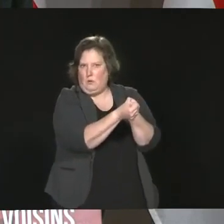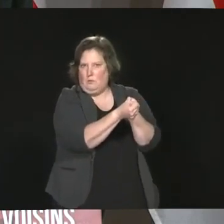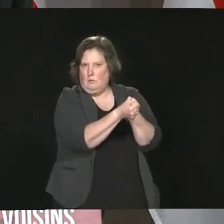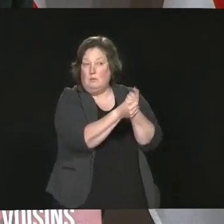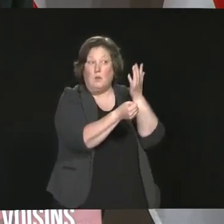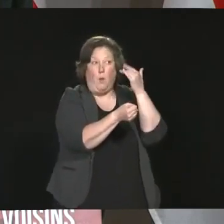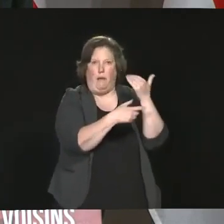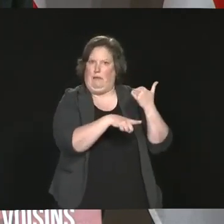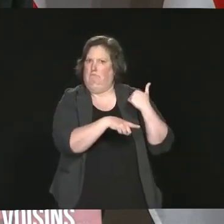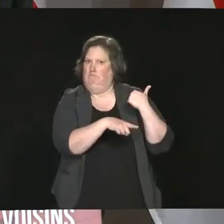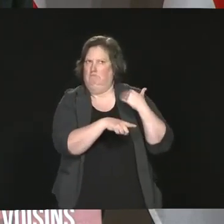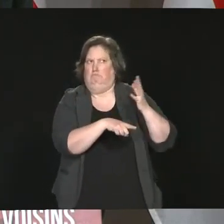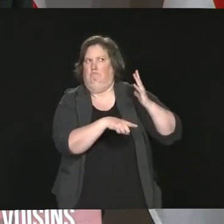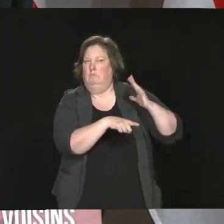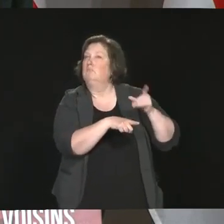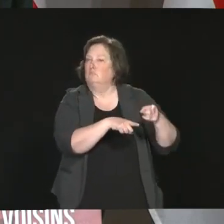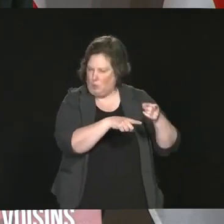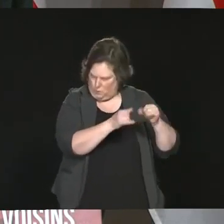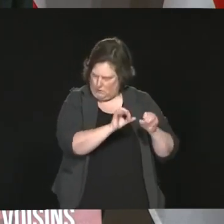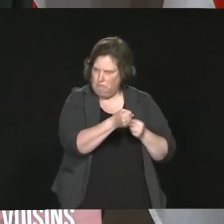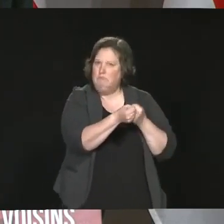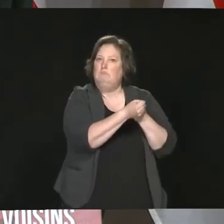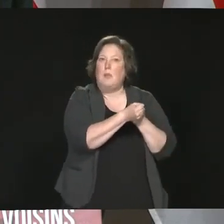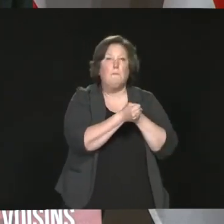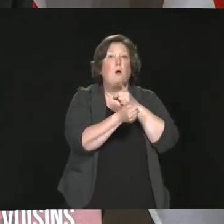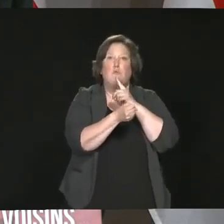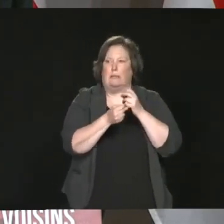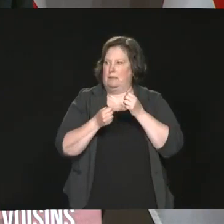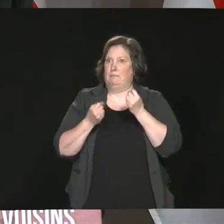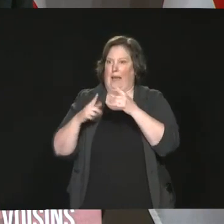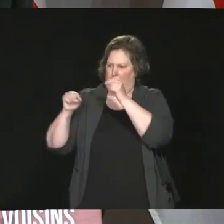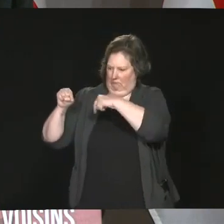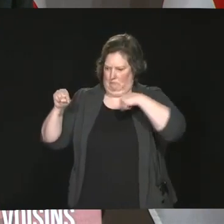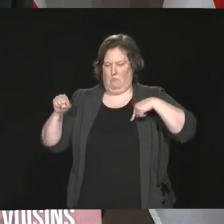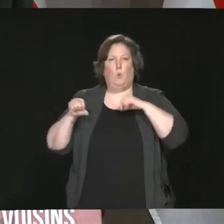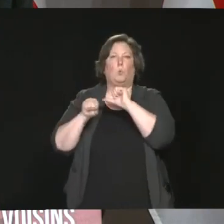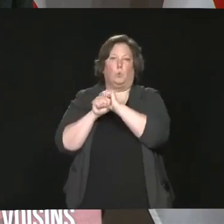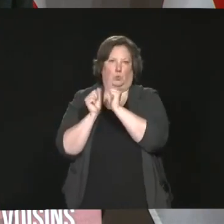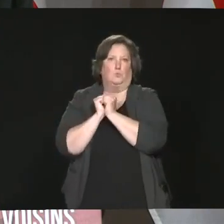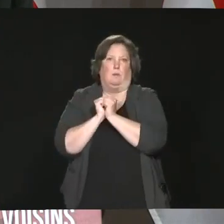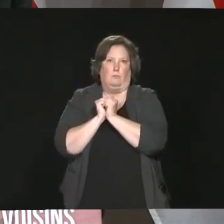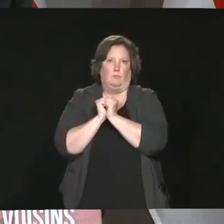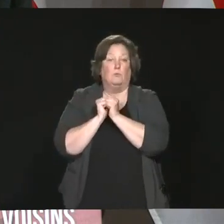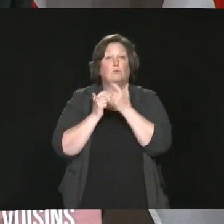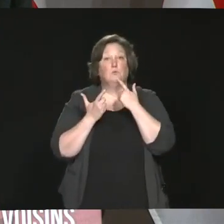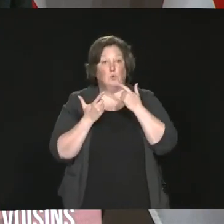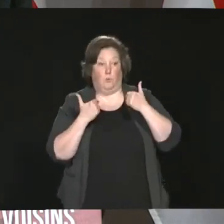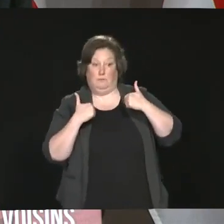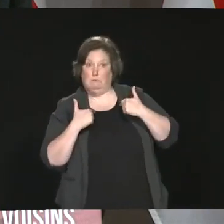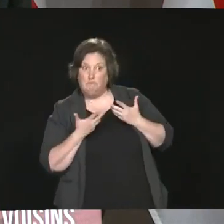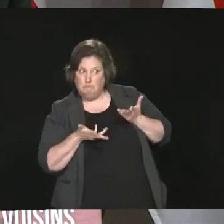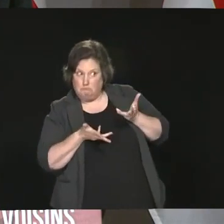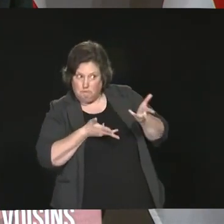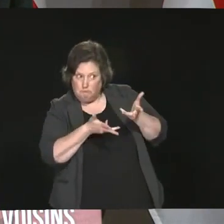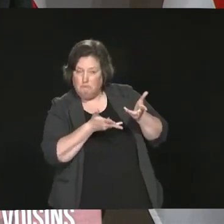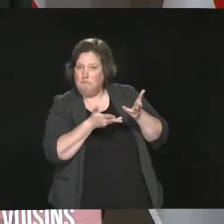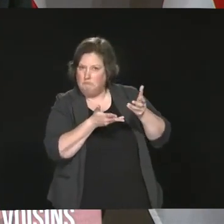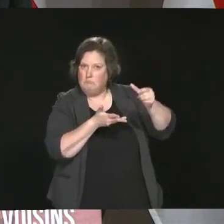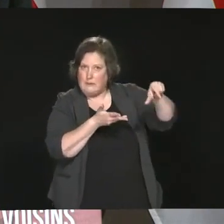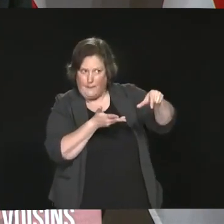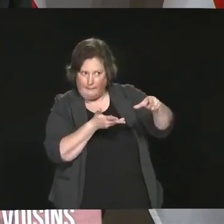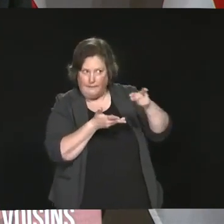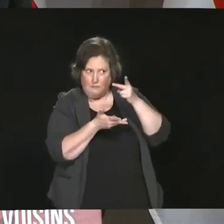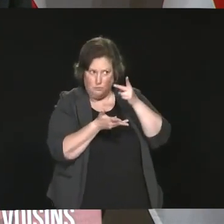much a collaborative effort as we're working between ourselves and the province of Quebec to ensure that they receive the help that they need. The protection and